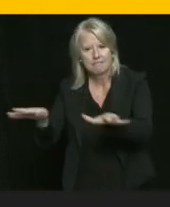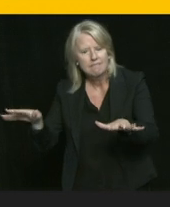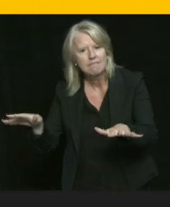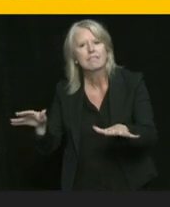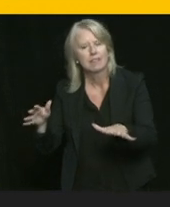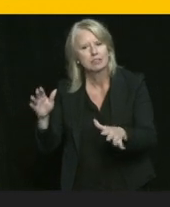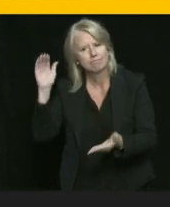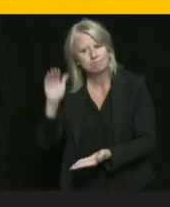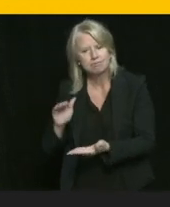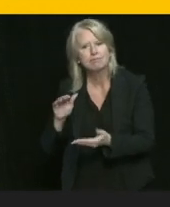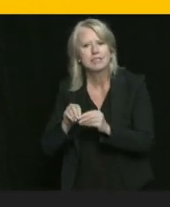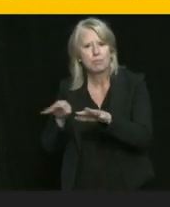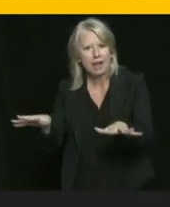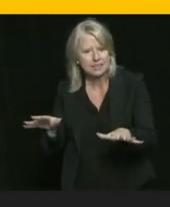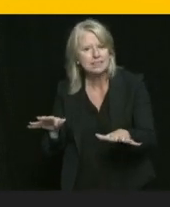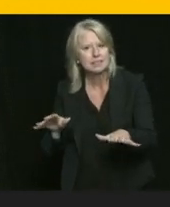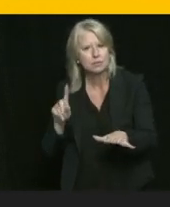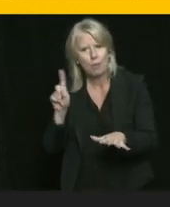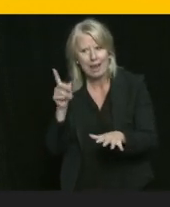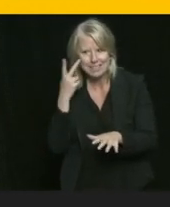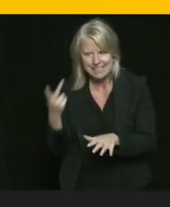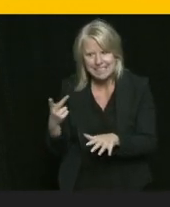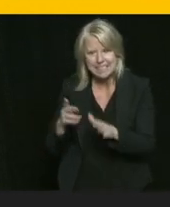the spread where the virus is surging.